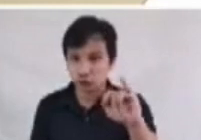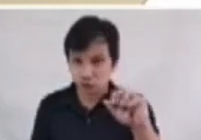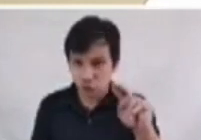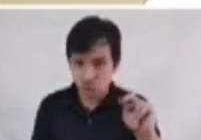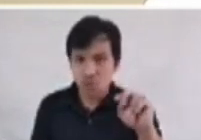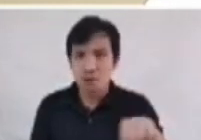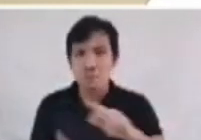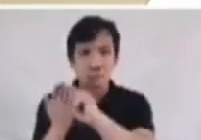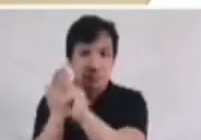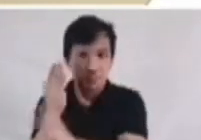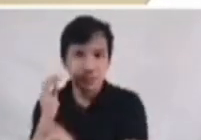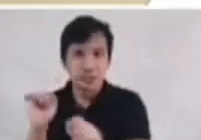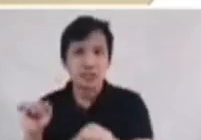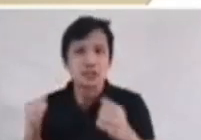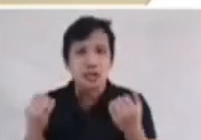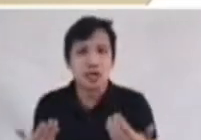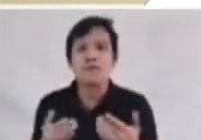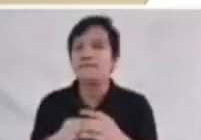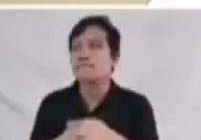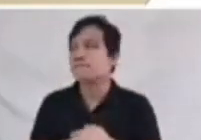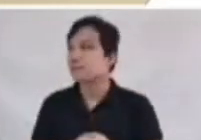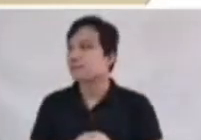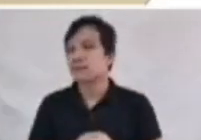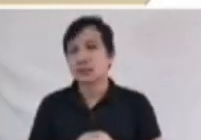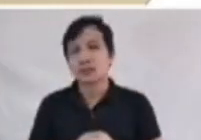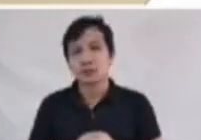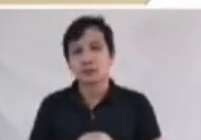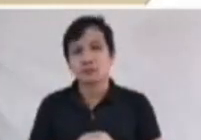service facility projects, digital works.